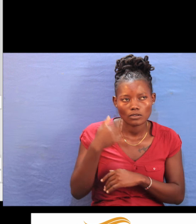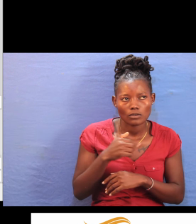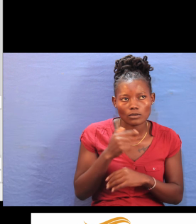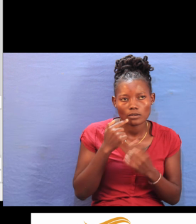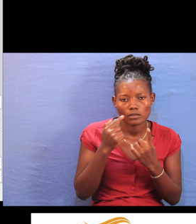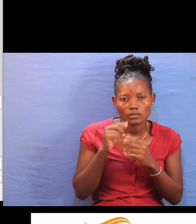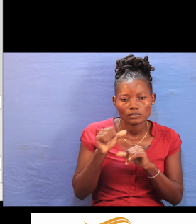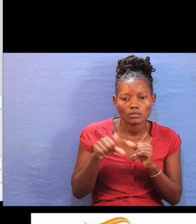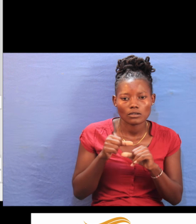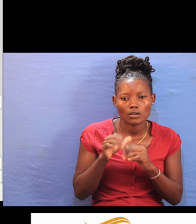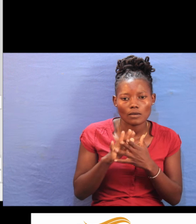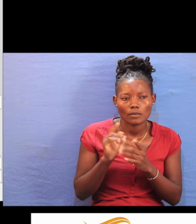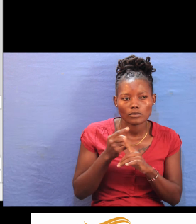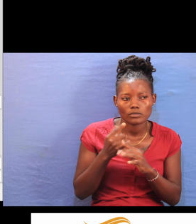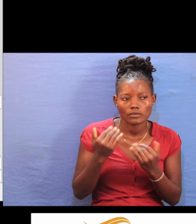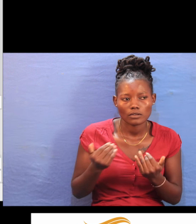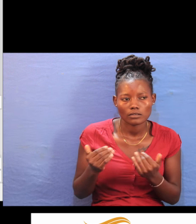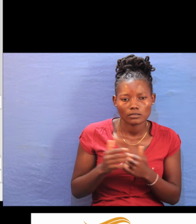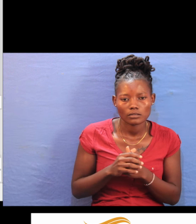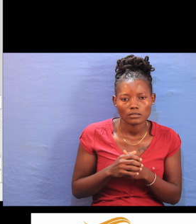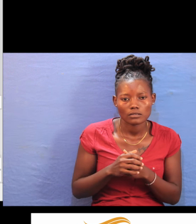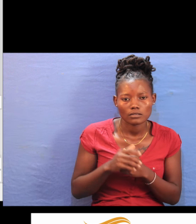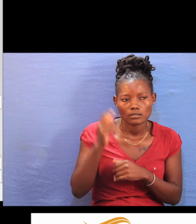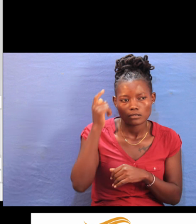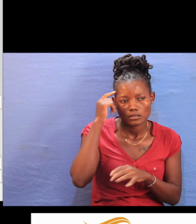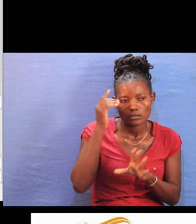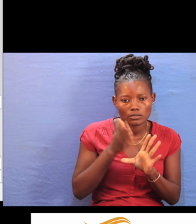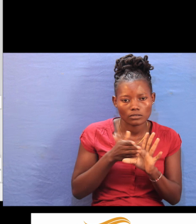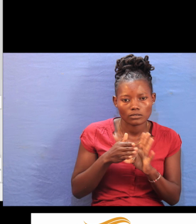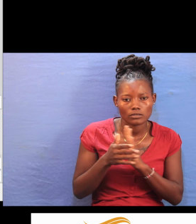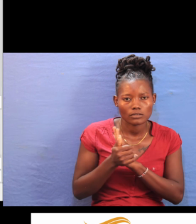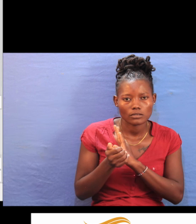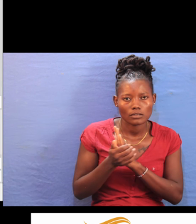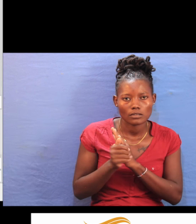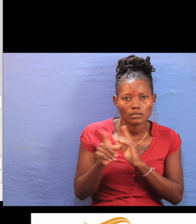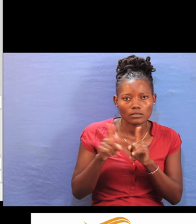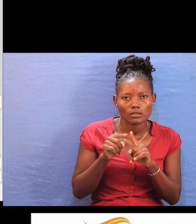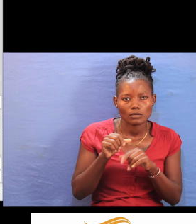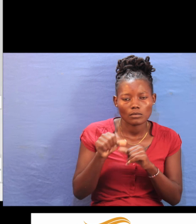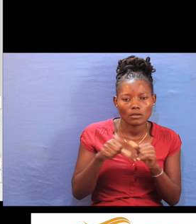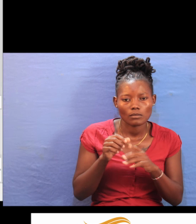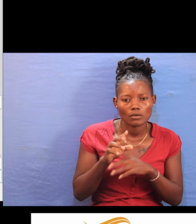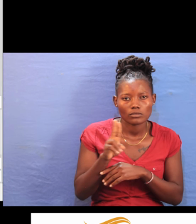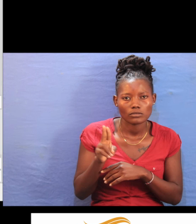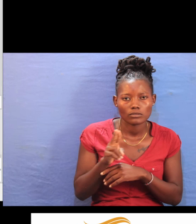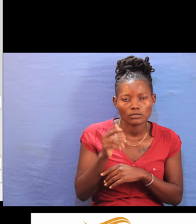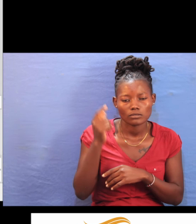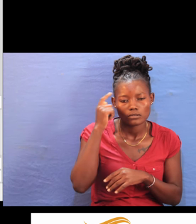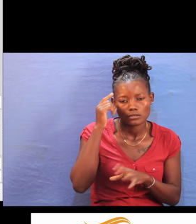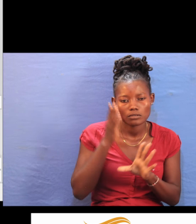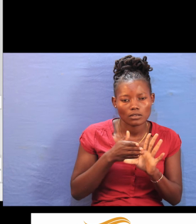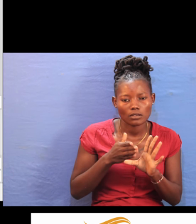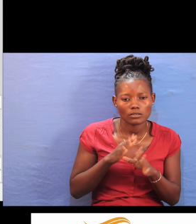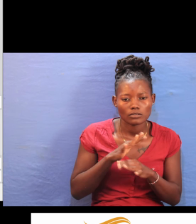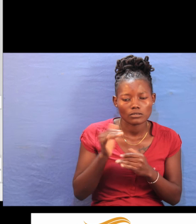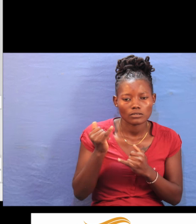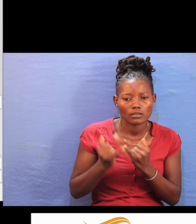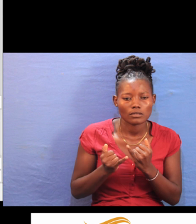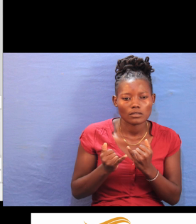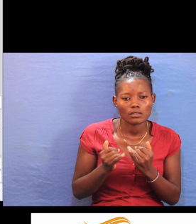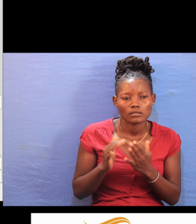those. That should go along with your goal setting. Set goals for how you're going to improve that technique. Different psychological skills. I